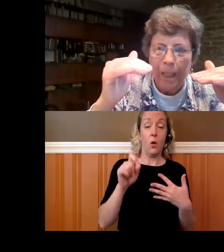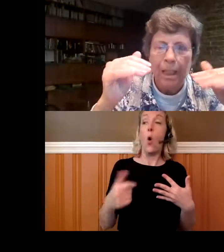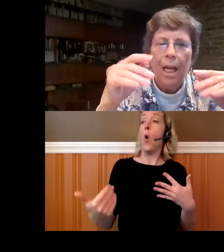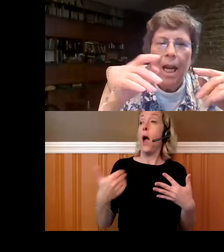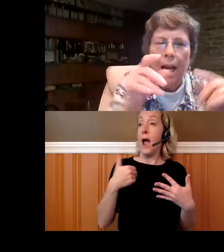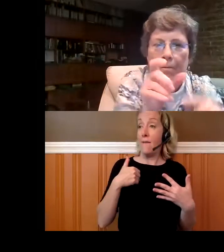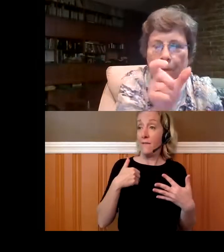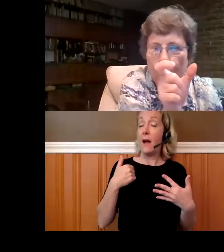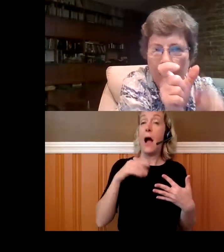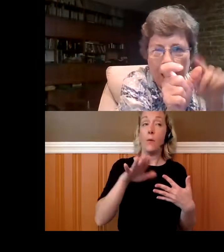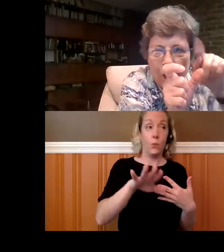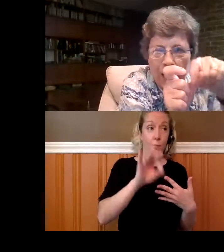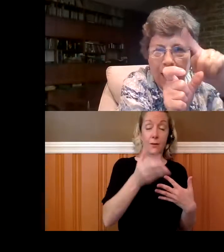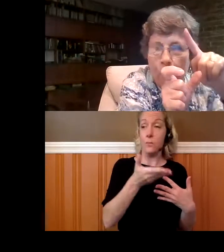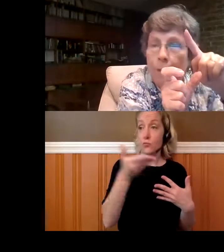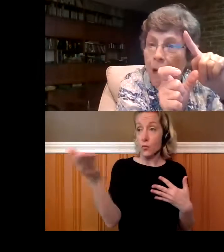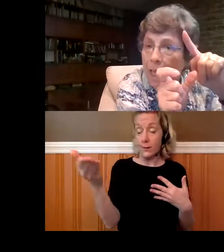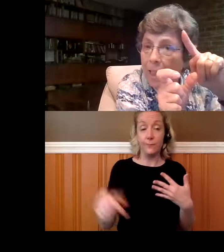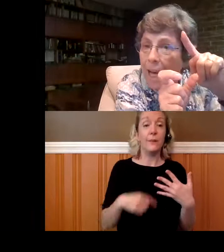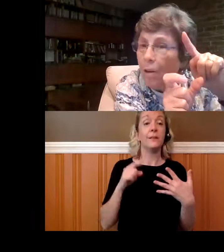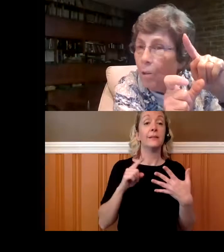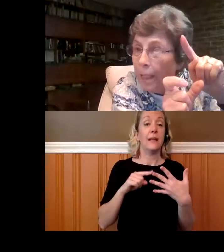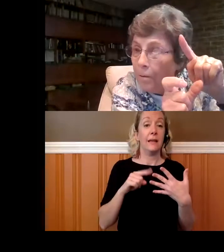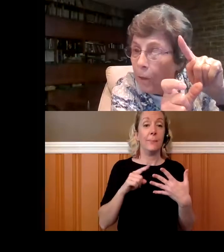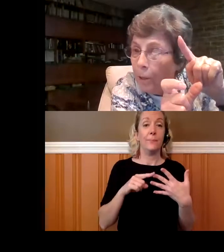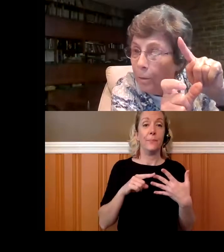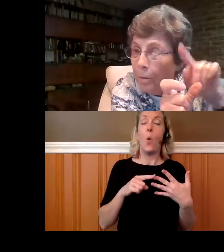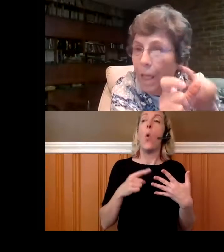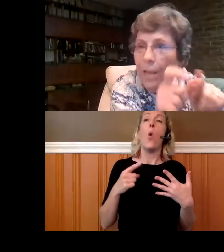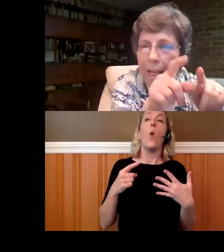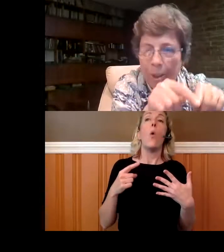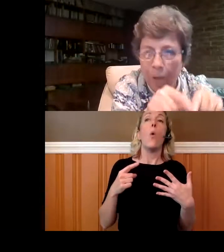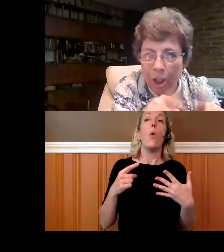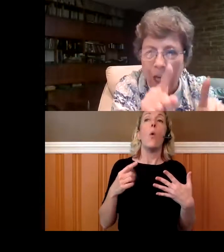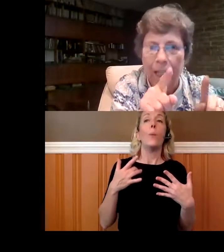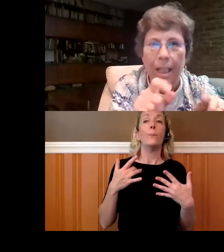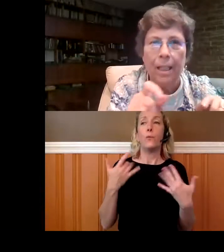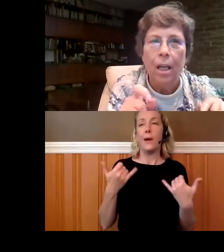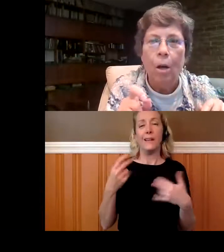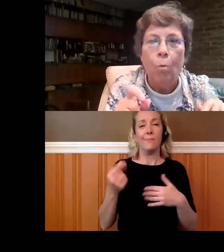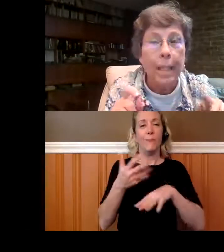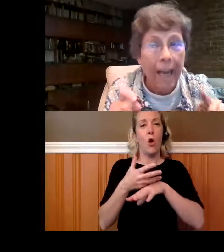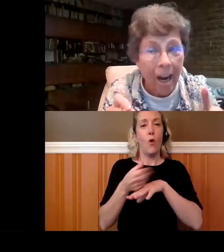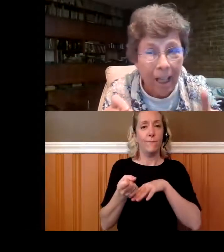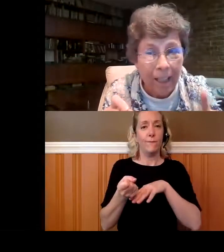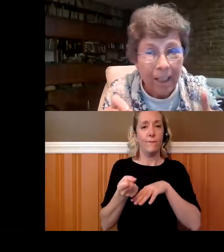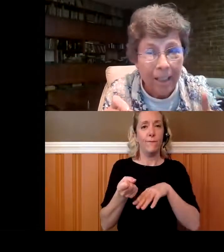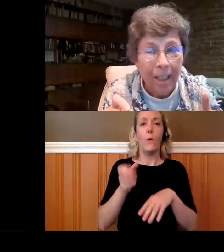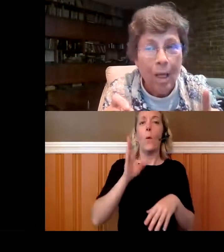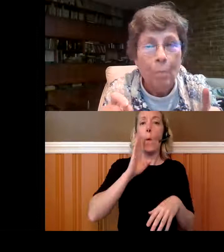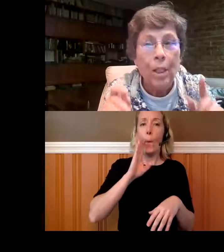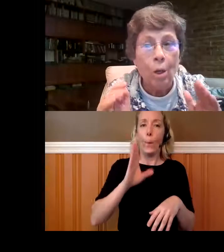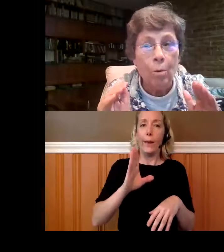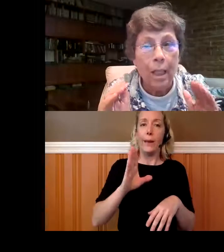go get it for you. The next one to check is, we carry it, but don't have it now. We should have it by, and then there was